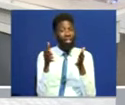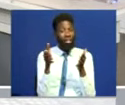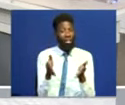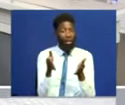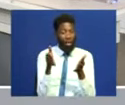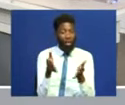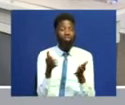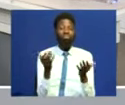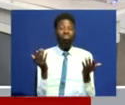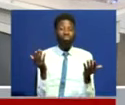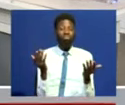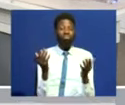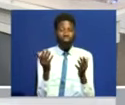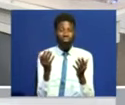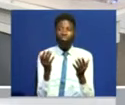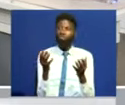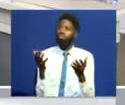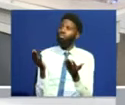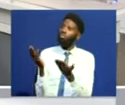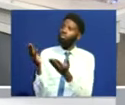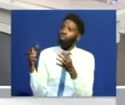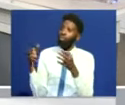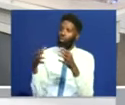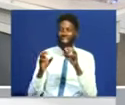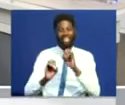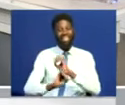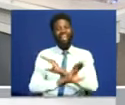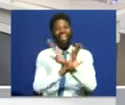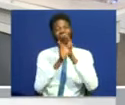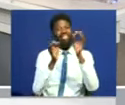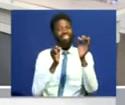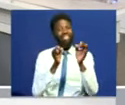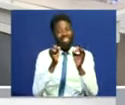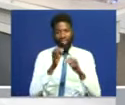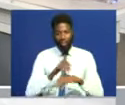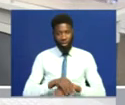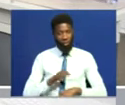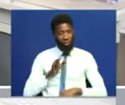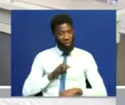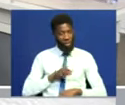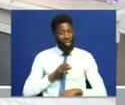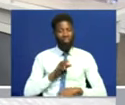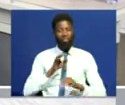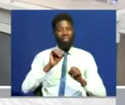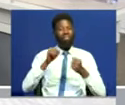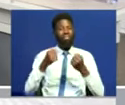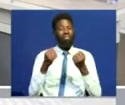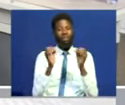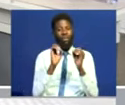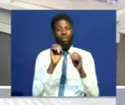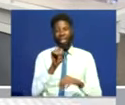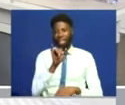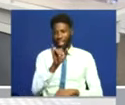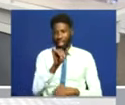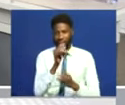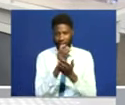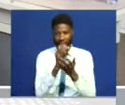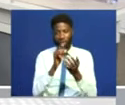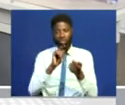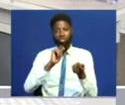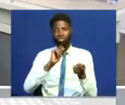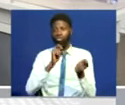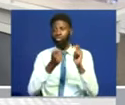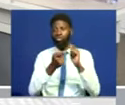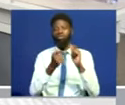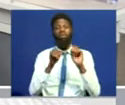indeed is what my panelists clearly stated. It is not safe for women, and hopefully this is something that can be changed. Of course, the Clarion